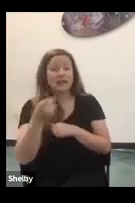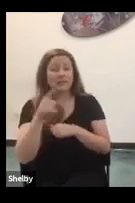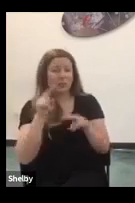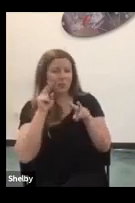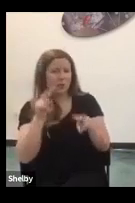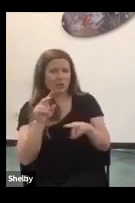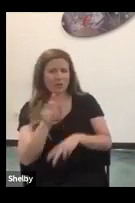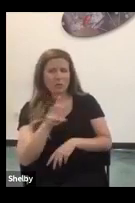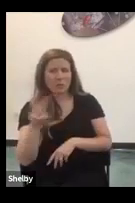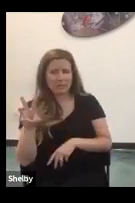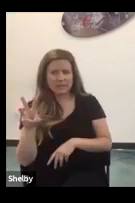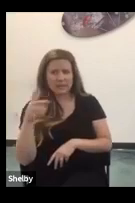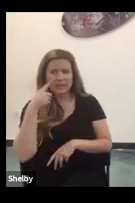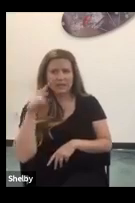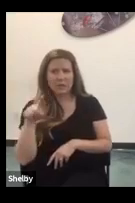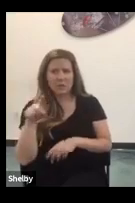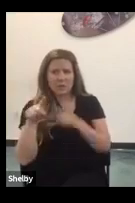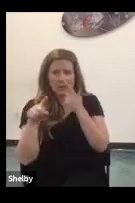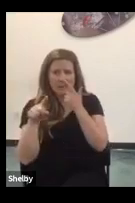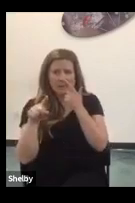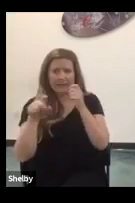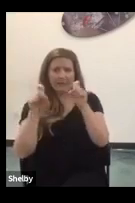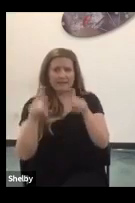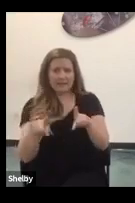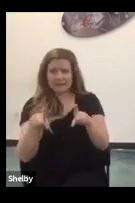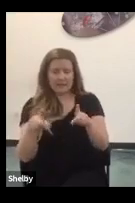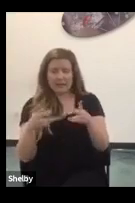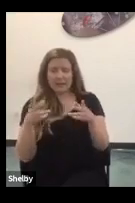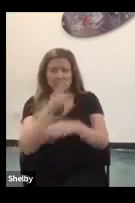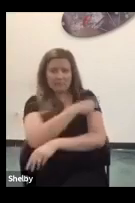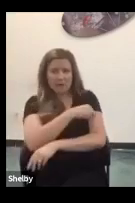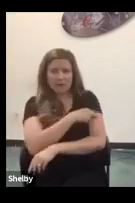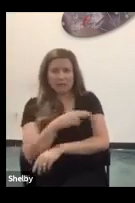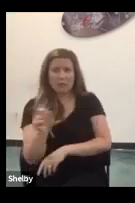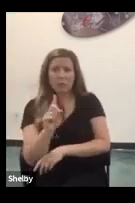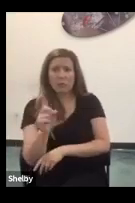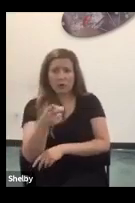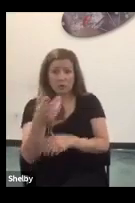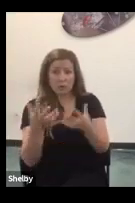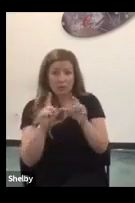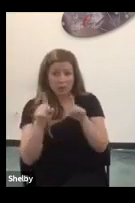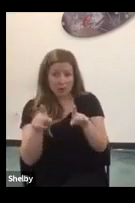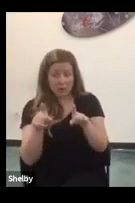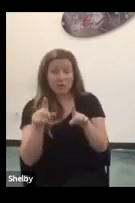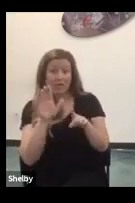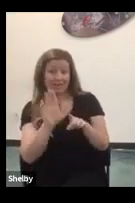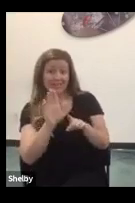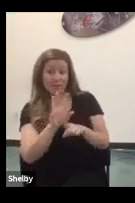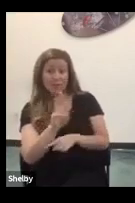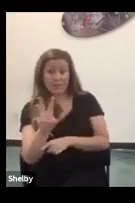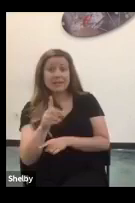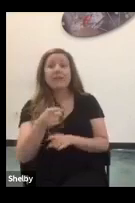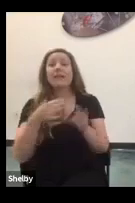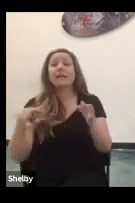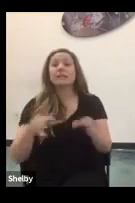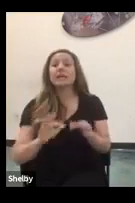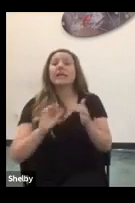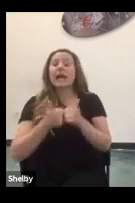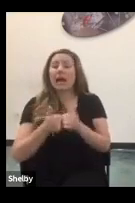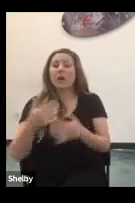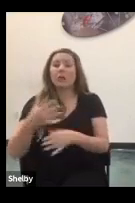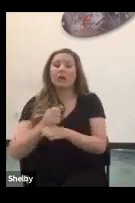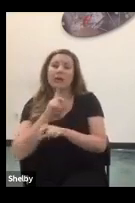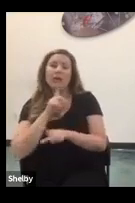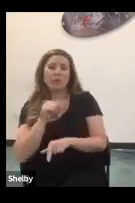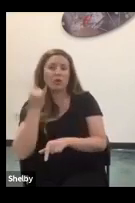of the testing facility where you would like to go, they explain how you can get an order if you can't get